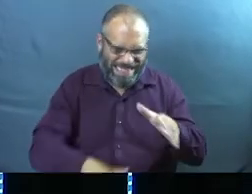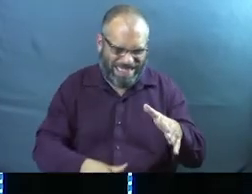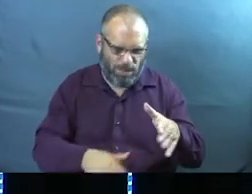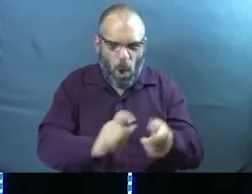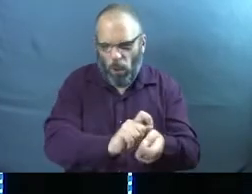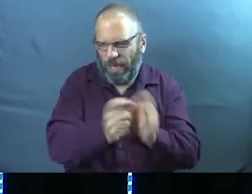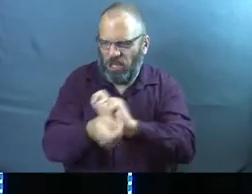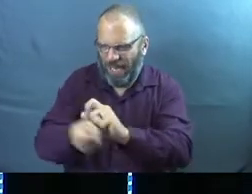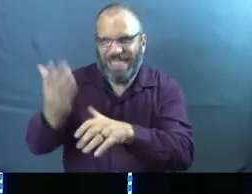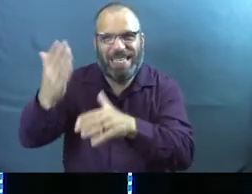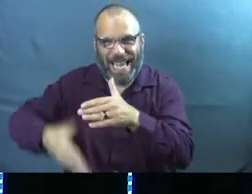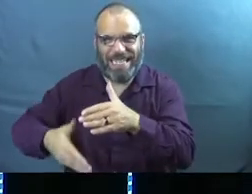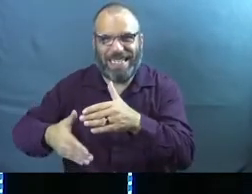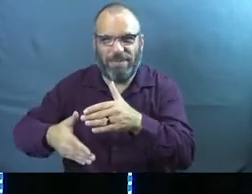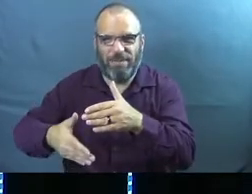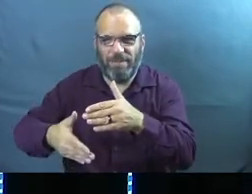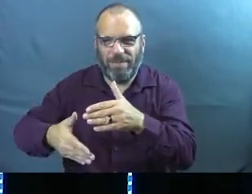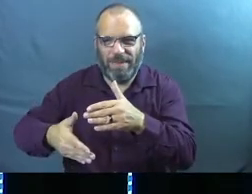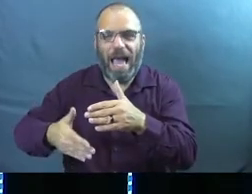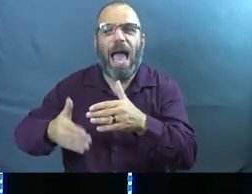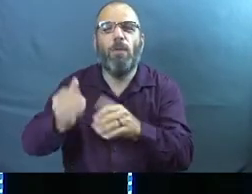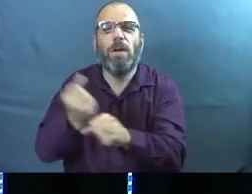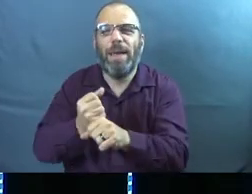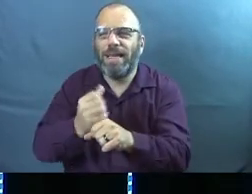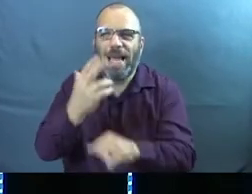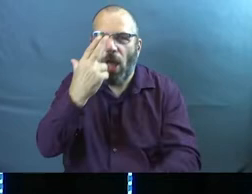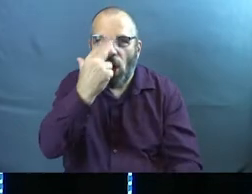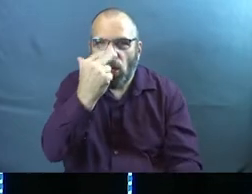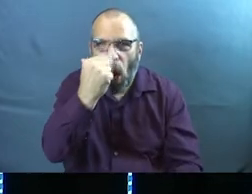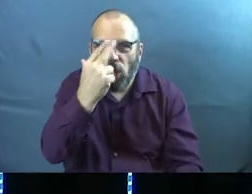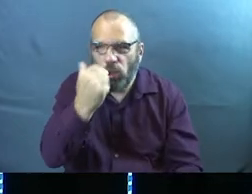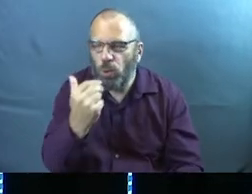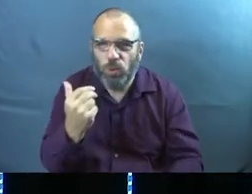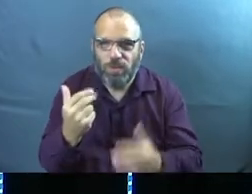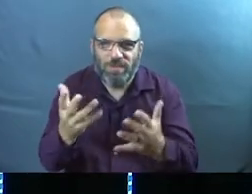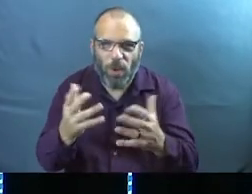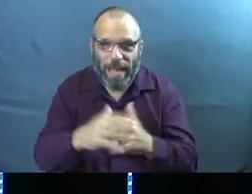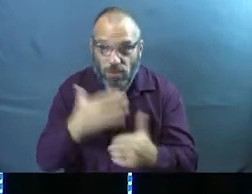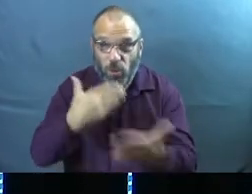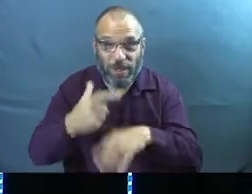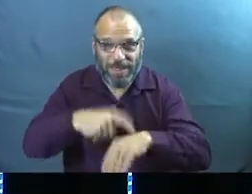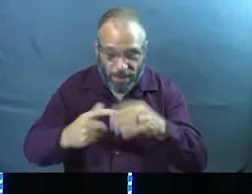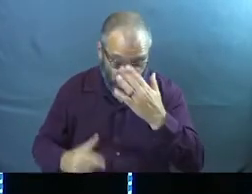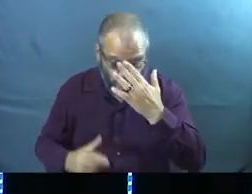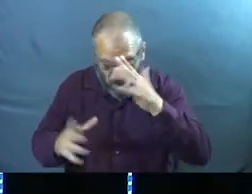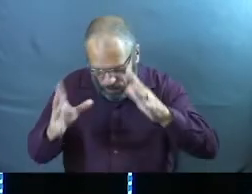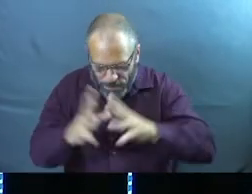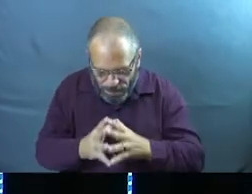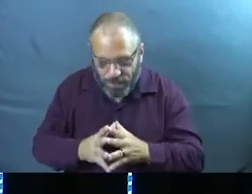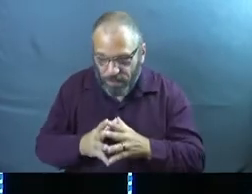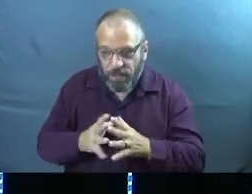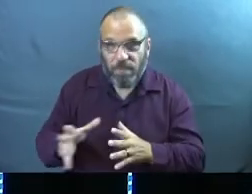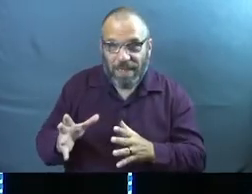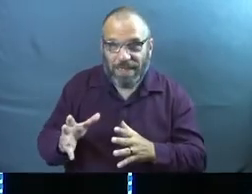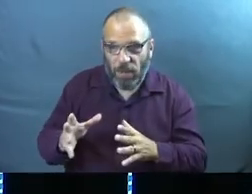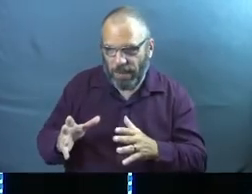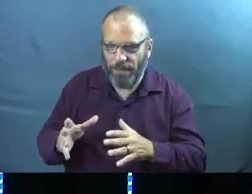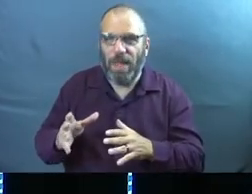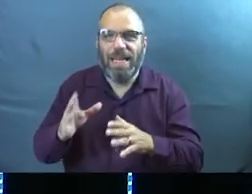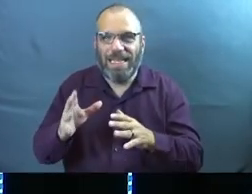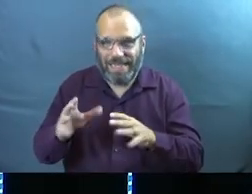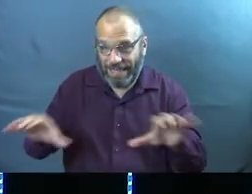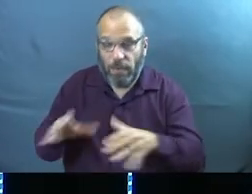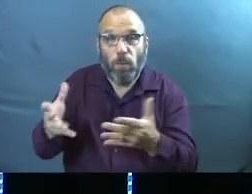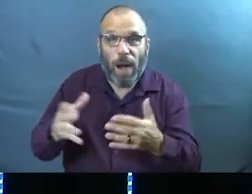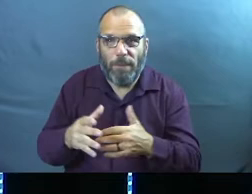We're going to rewrite the ending to that and we're going to animate it and it's going to be comedy and it's going to be a good time. And so here's what How It Should Have Ended. Here's what